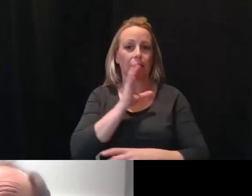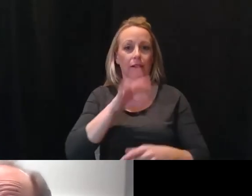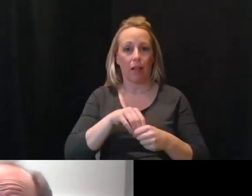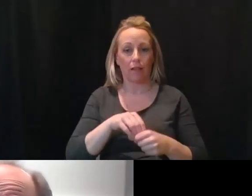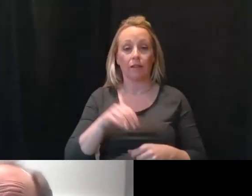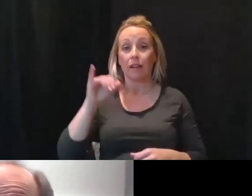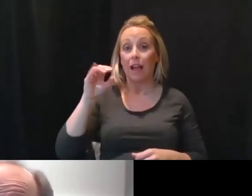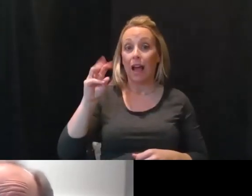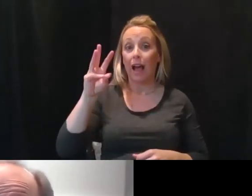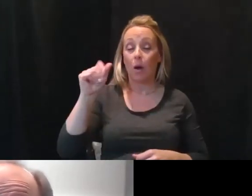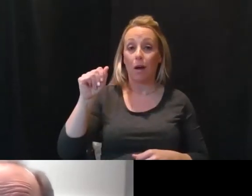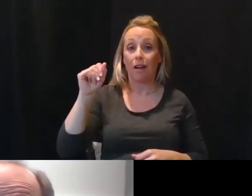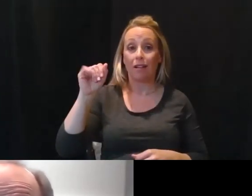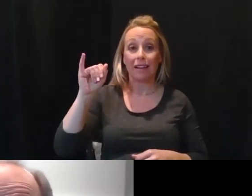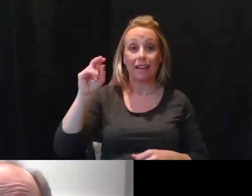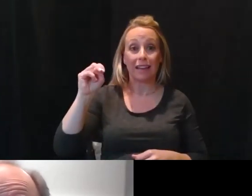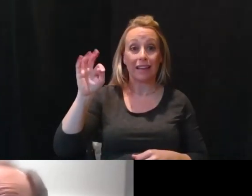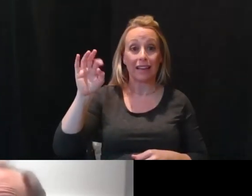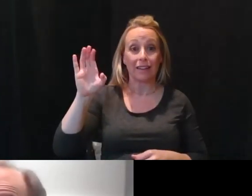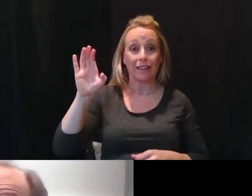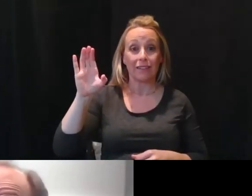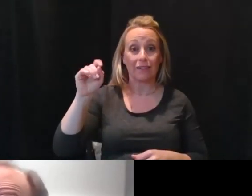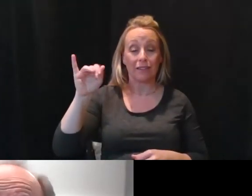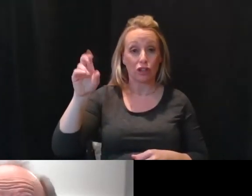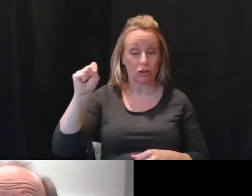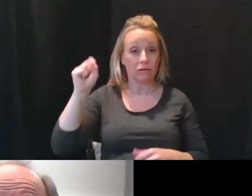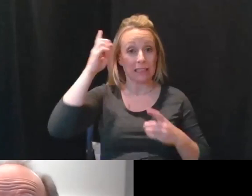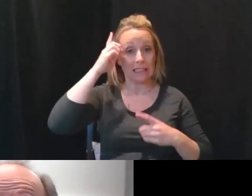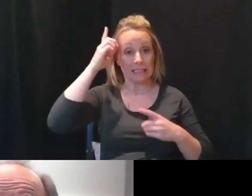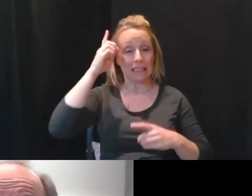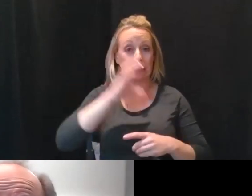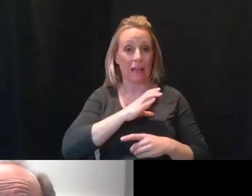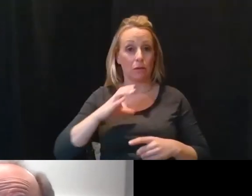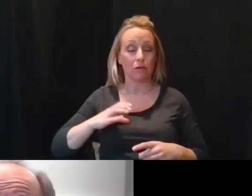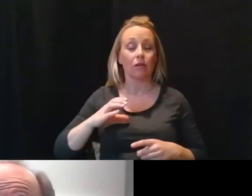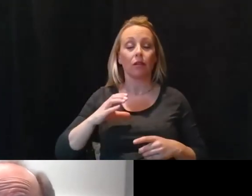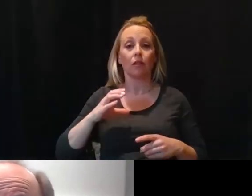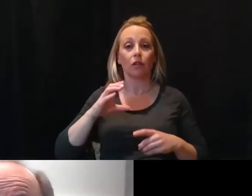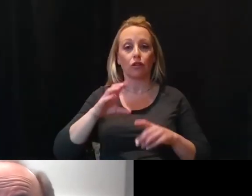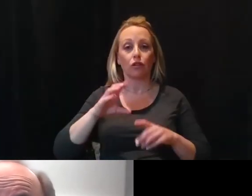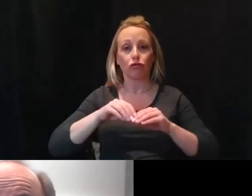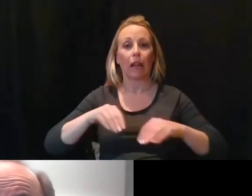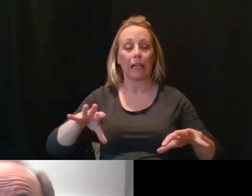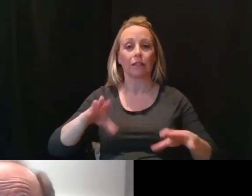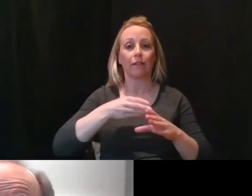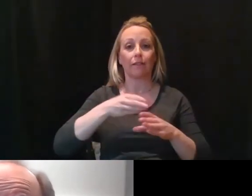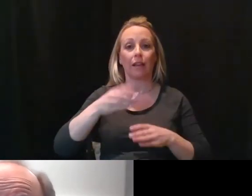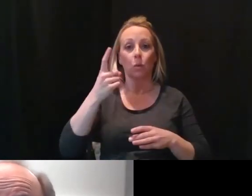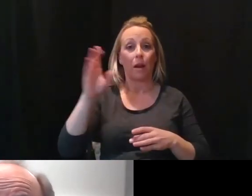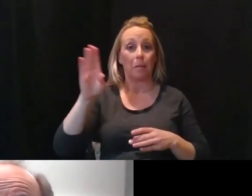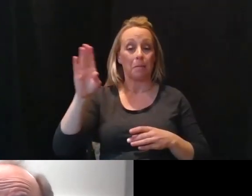Iowa's Infectious Disease Advisory Council, IDAC, released its guidance for Phase 1B last